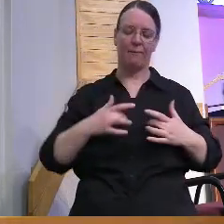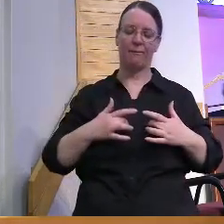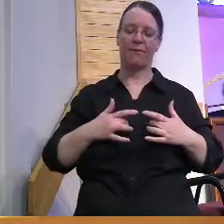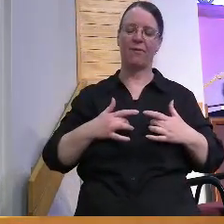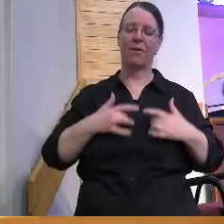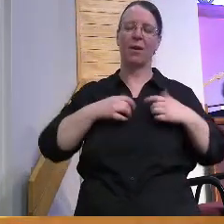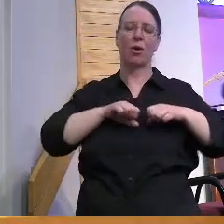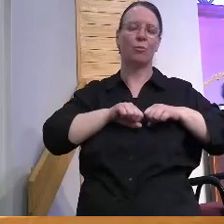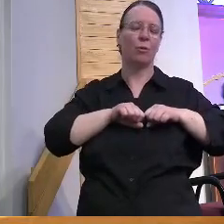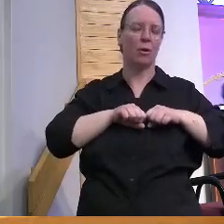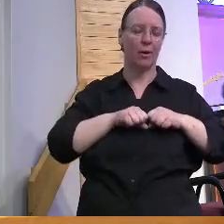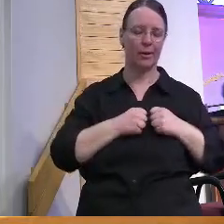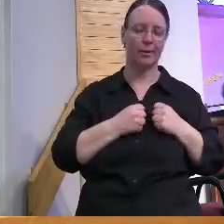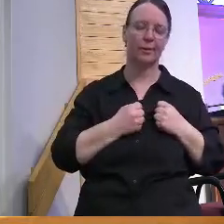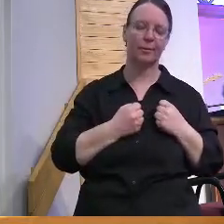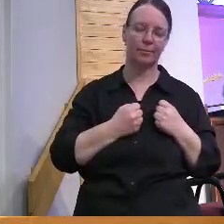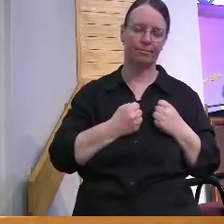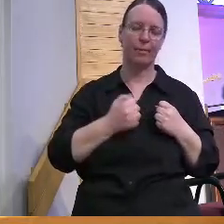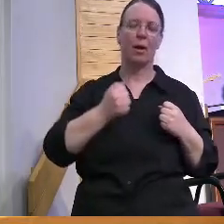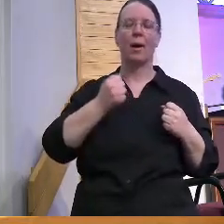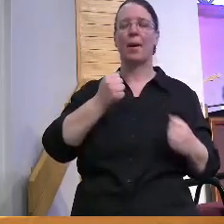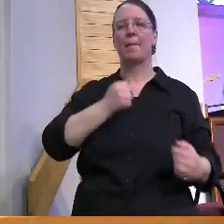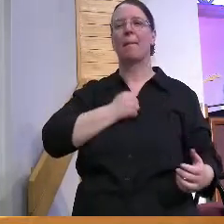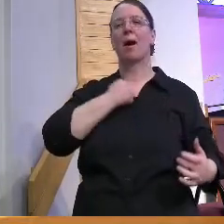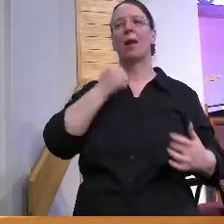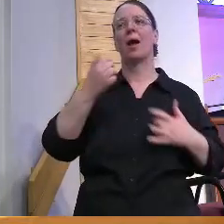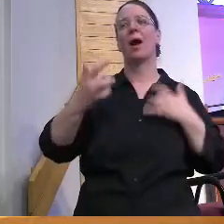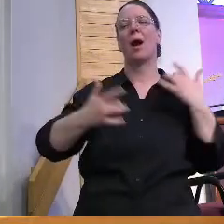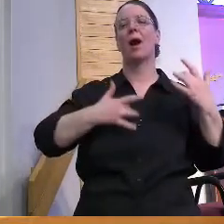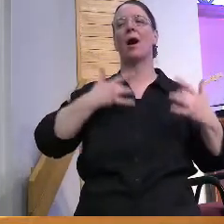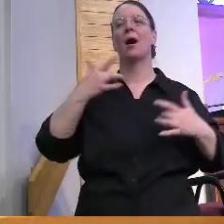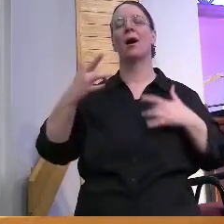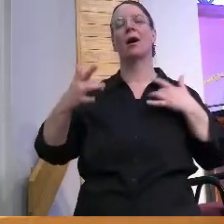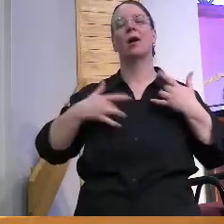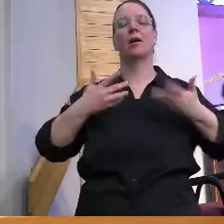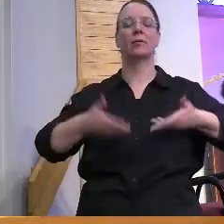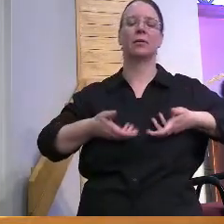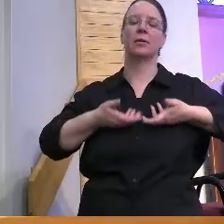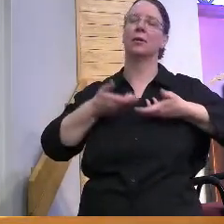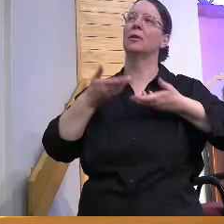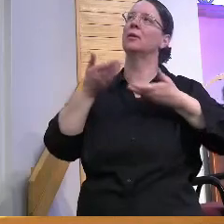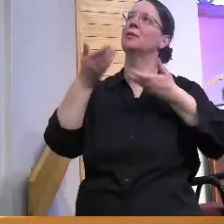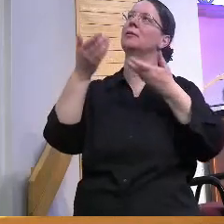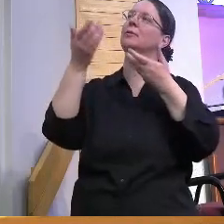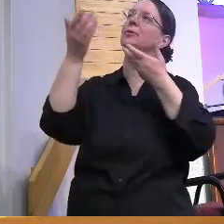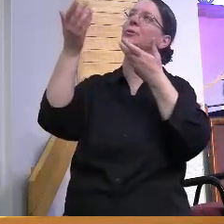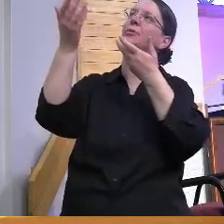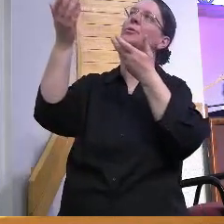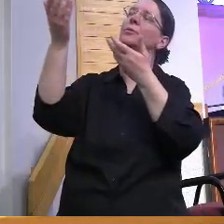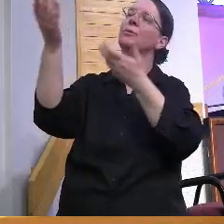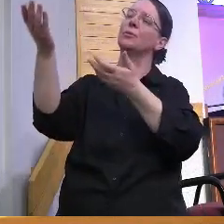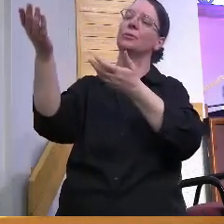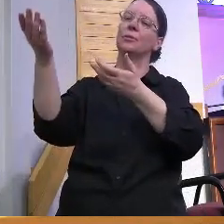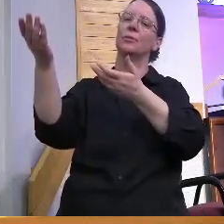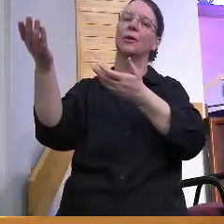I'm broken inside. Oh, I give you my life. I give you my